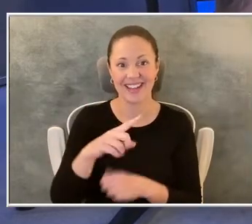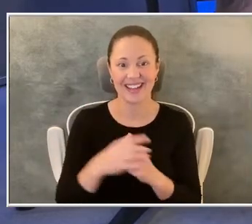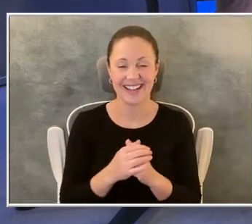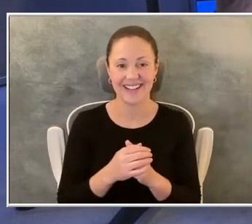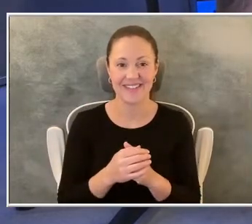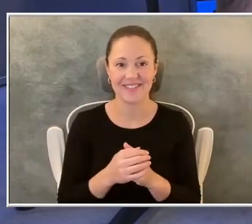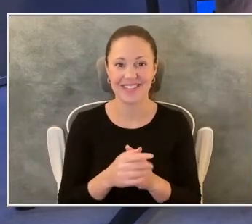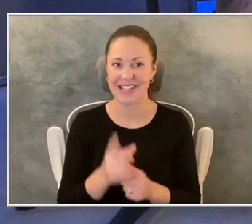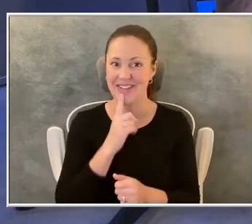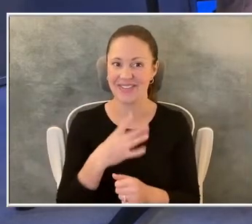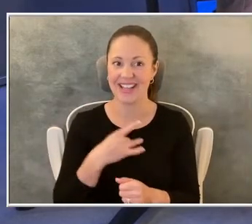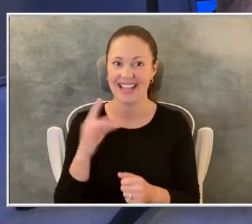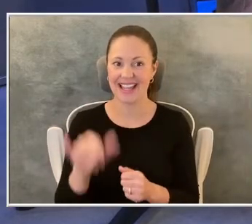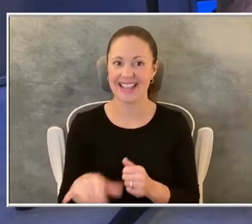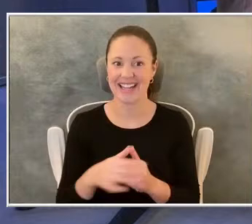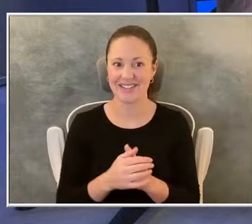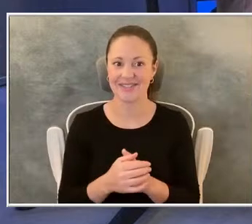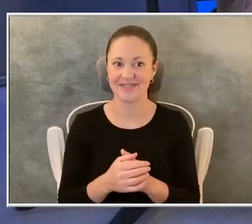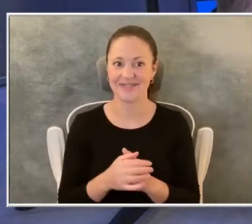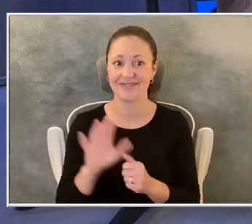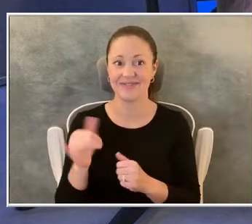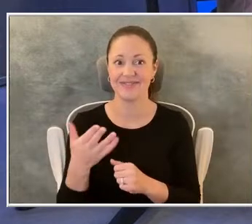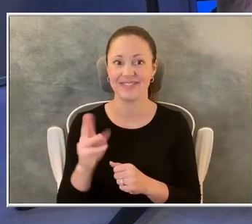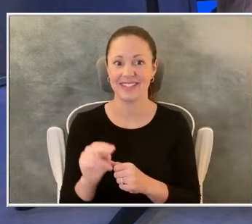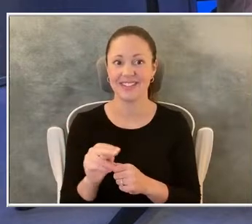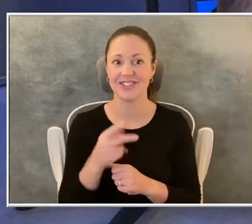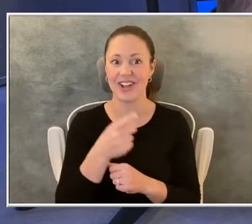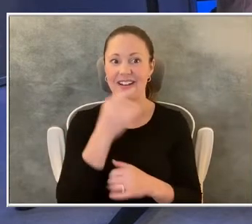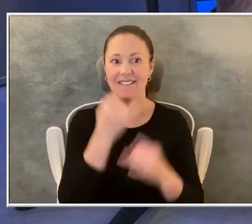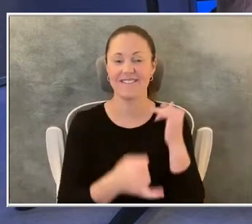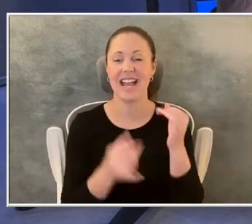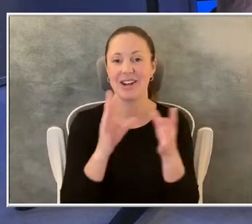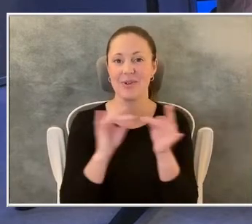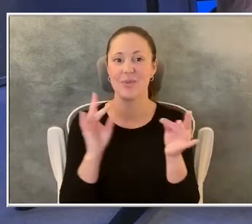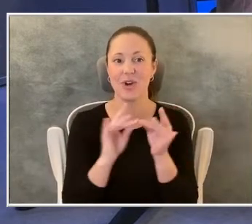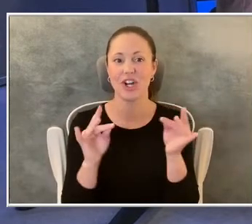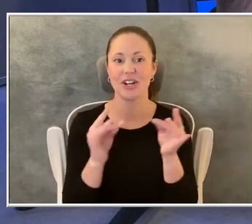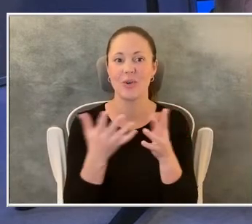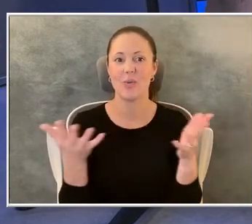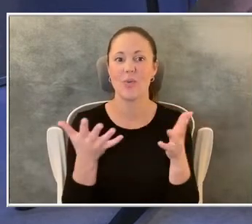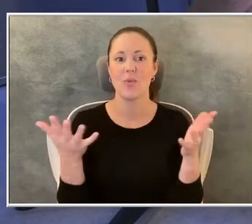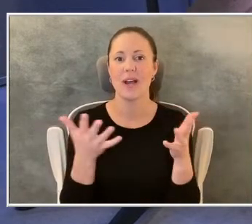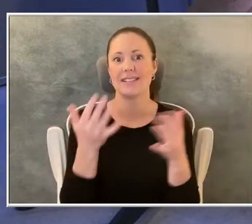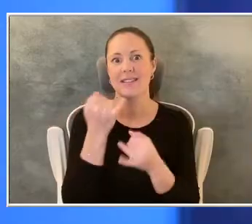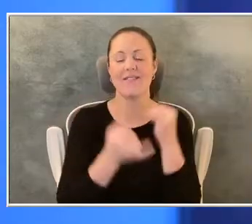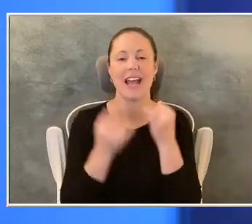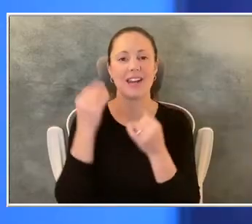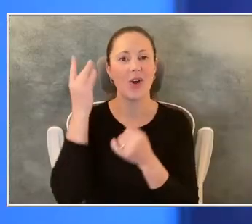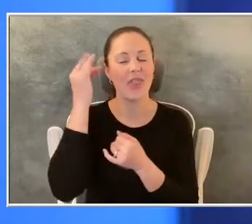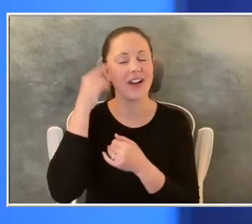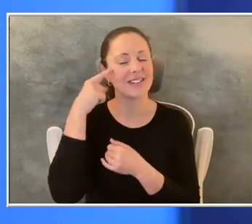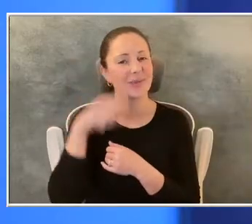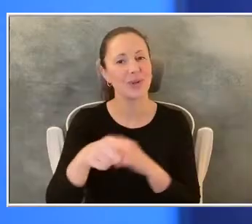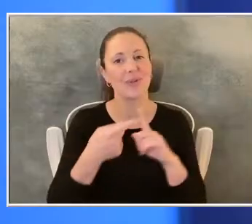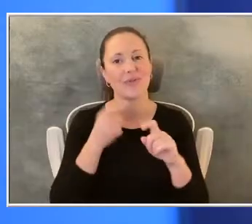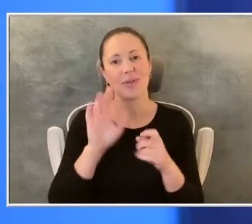disappoint them. that. I love No. that. John, I'm going to let you have the final word on this Friday. What's the big takeaway from your story? Big takeaway is